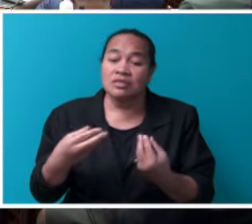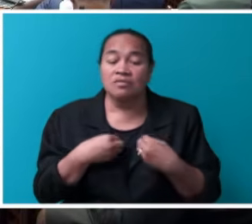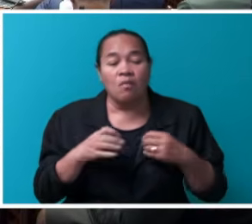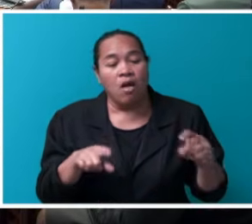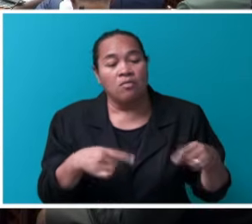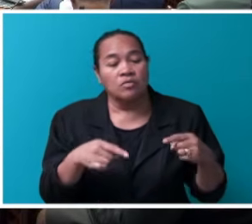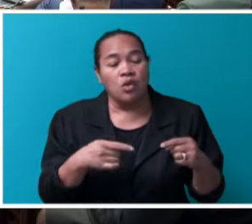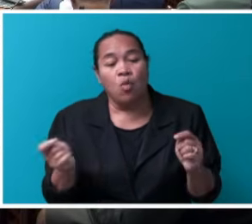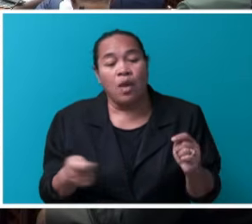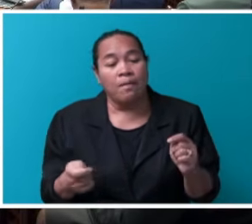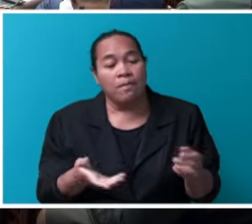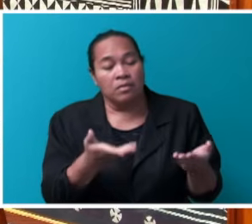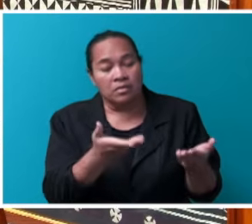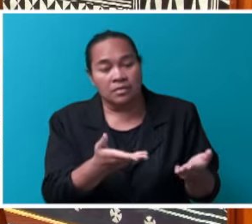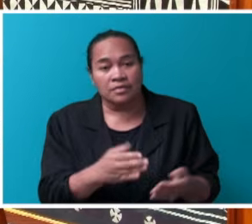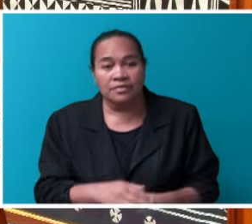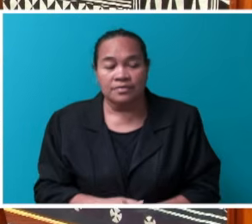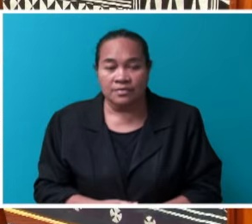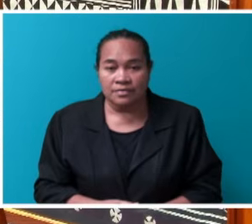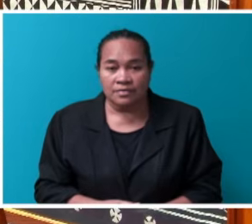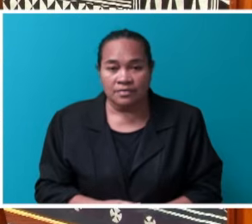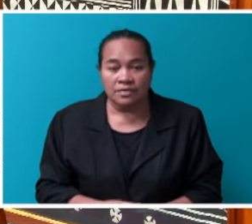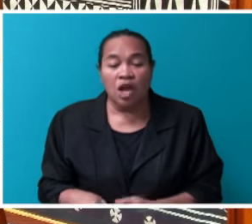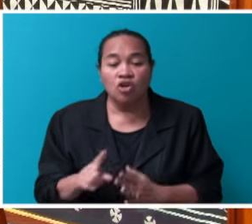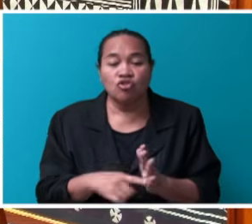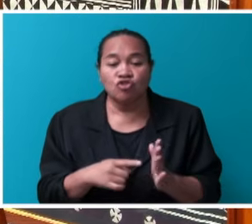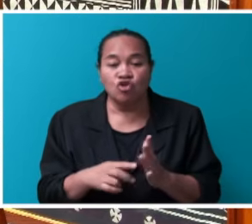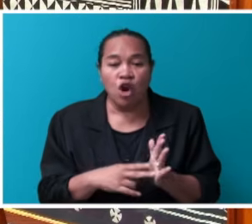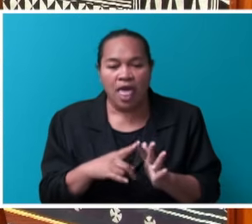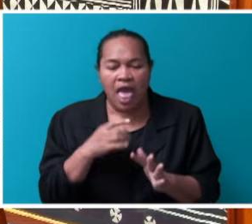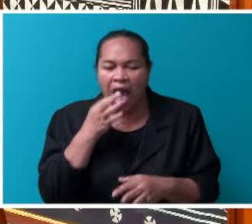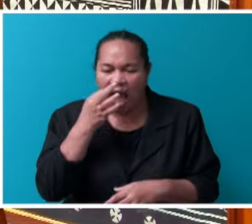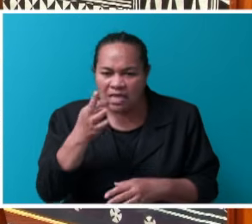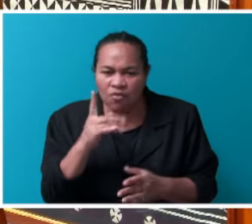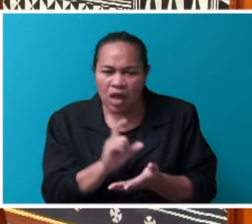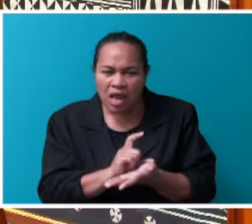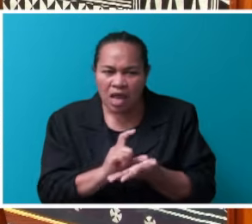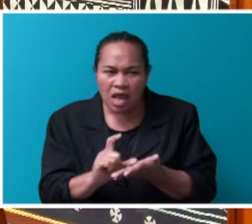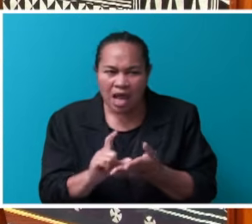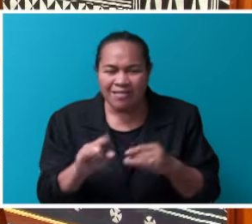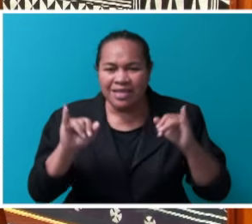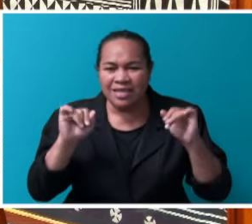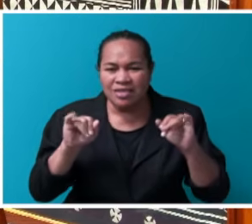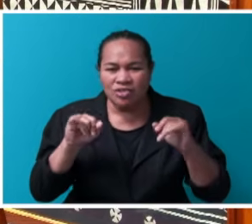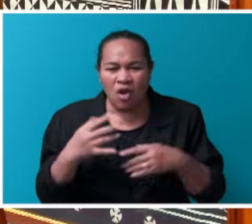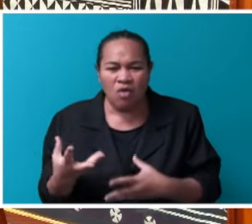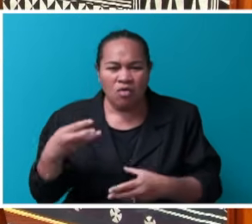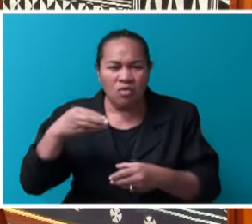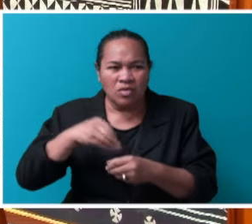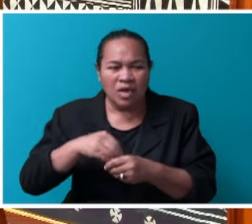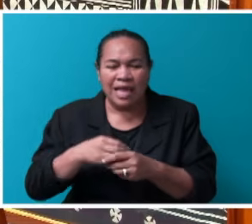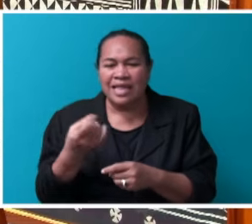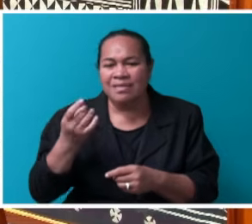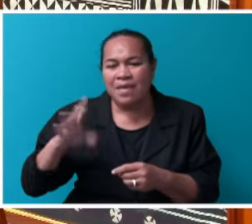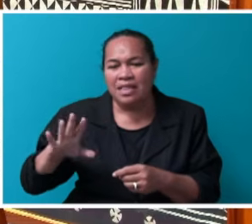whip, the Honorable Chone Usomate, seeking clarification on the issue of the involvement of independent